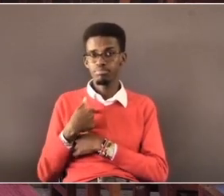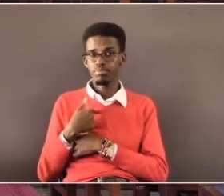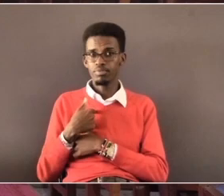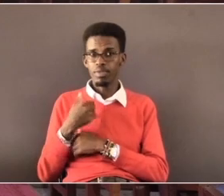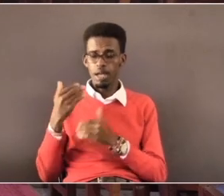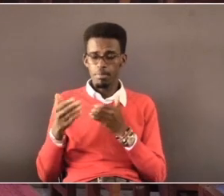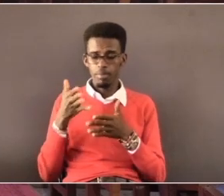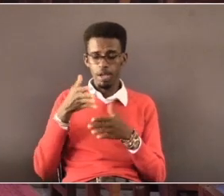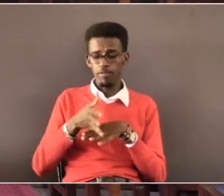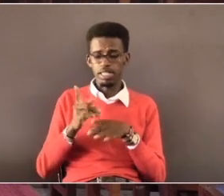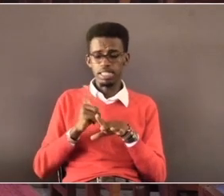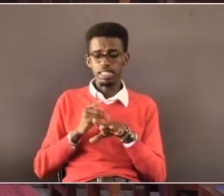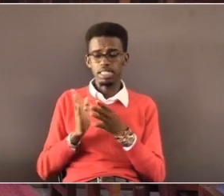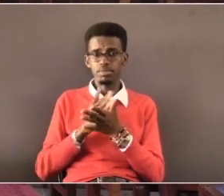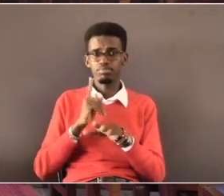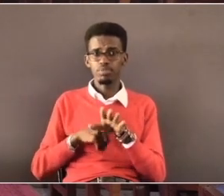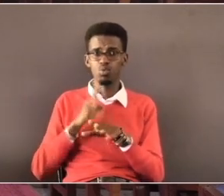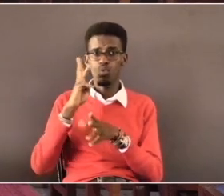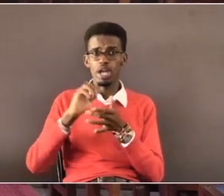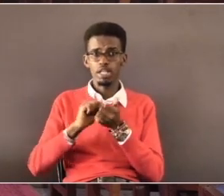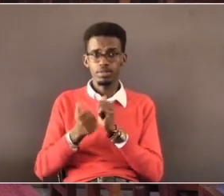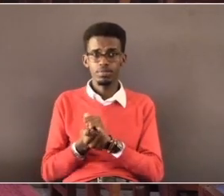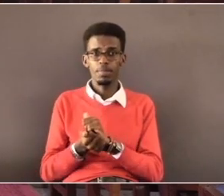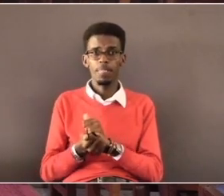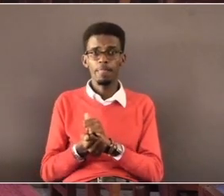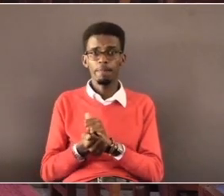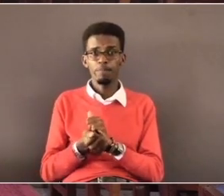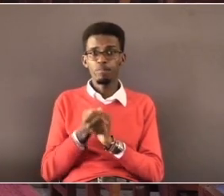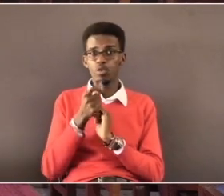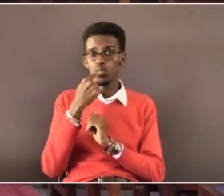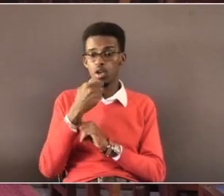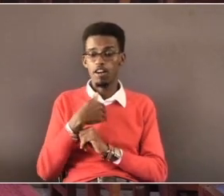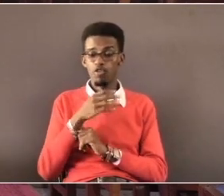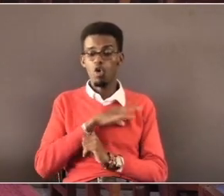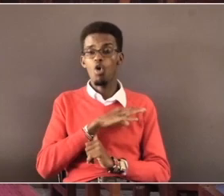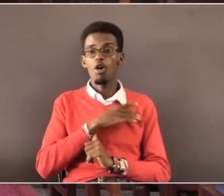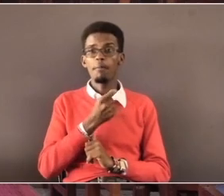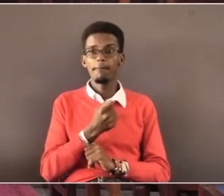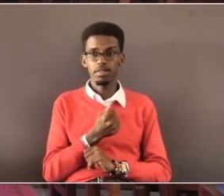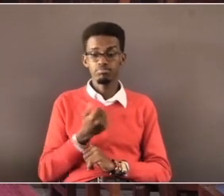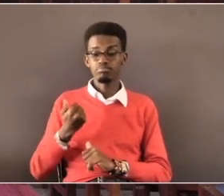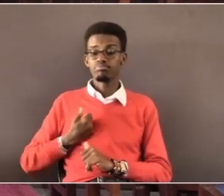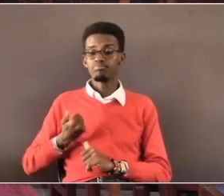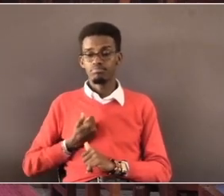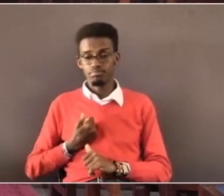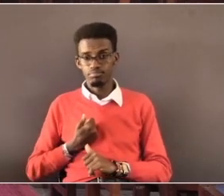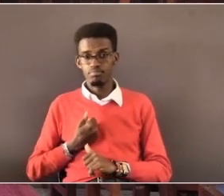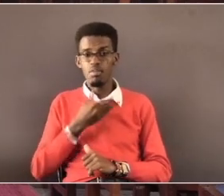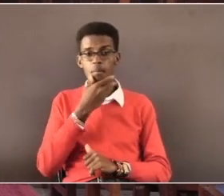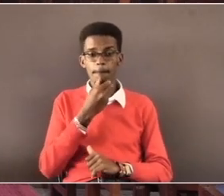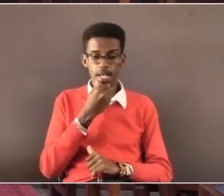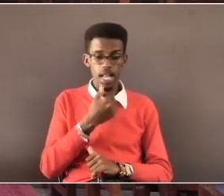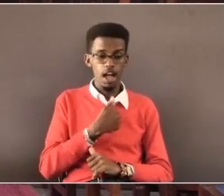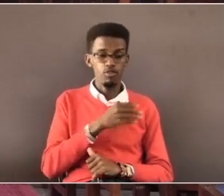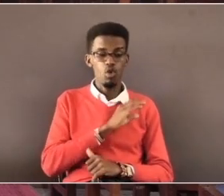maybe after some time they can change. So have your own money. Ladies, have your own money.